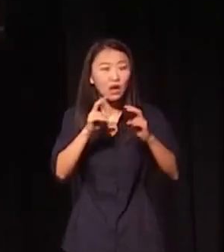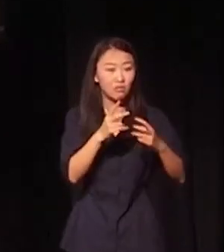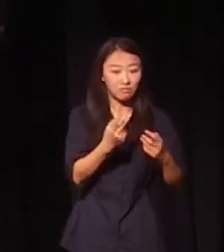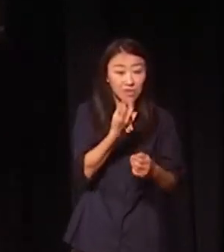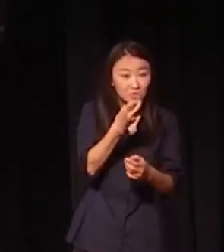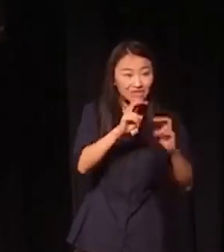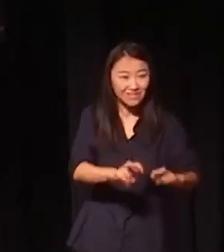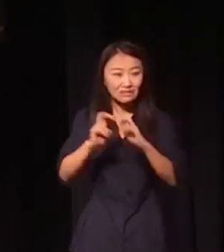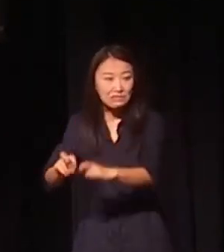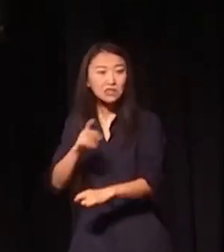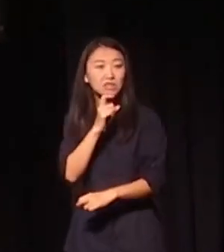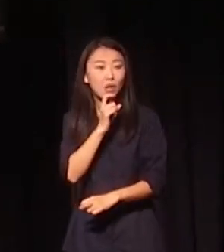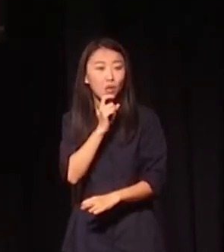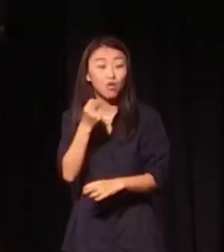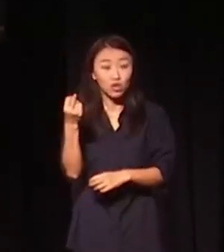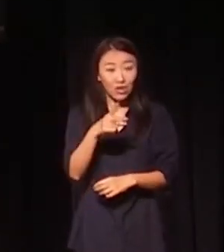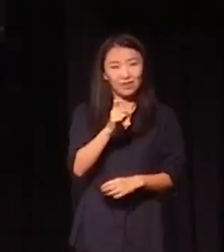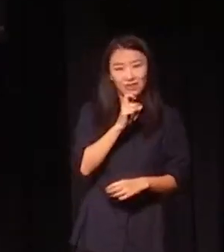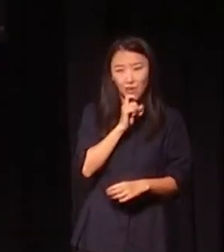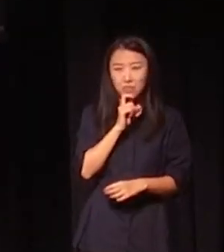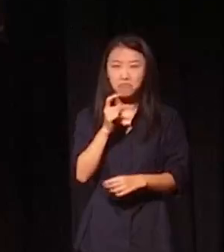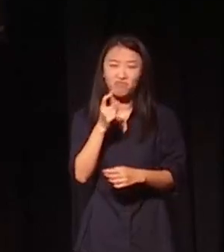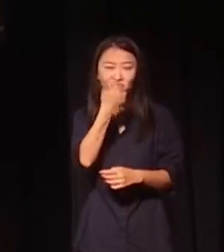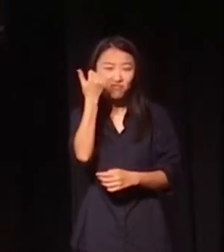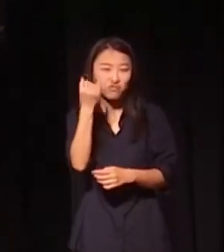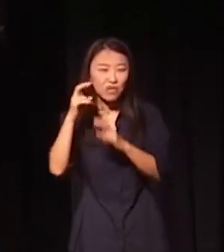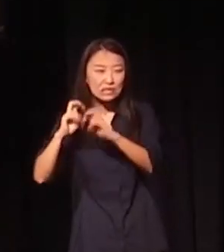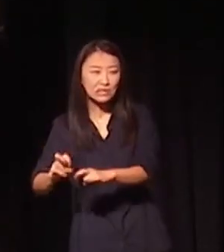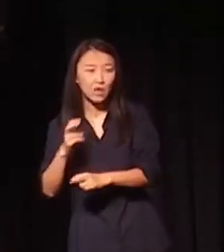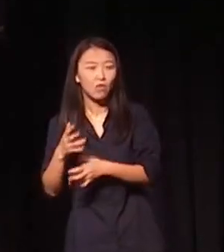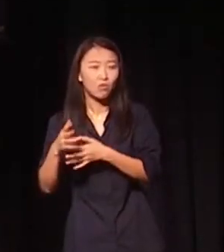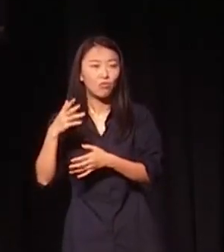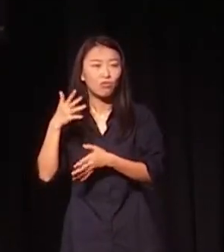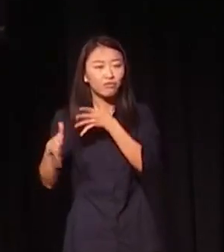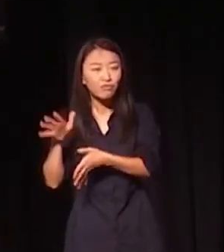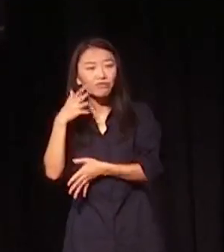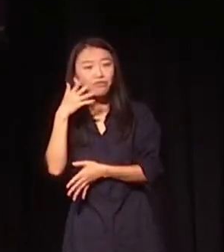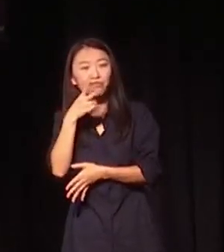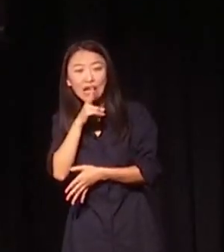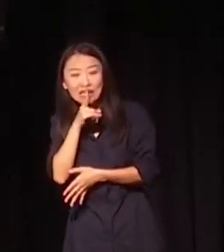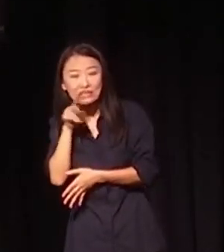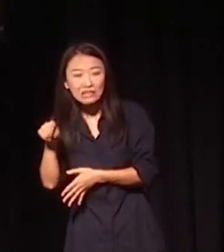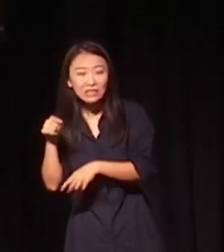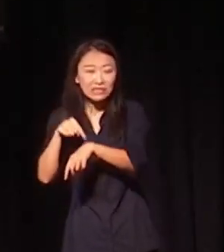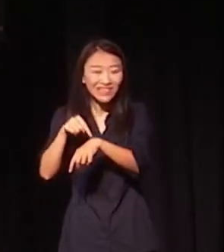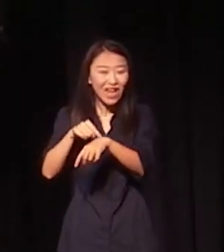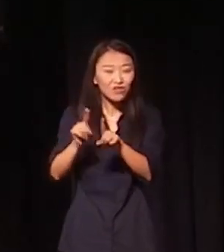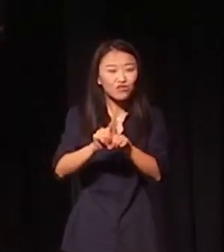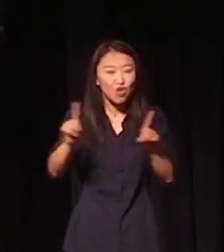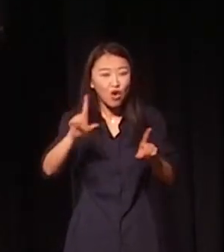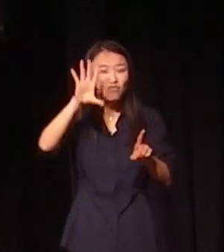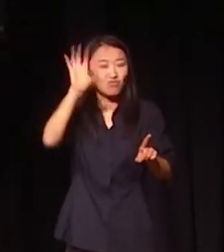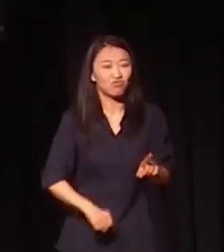that quite often we see interpreters working for very long periods of time on their own, and interpreters say that they don't